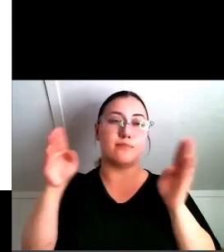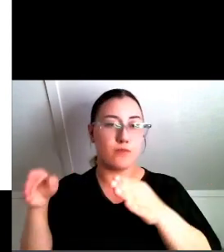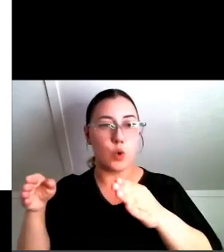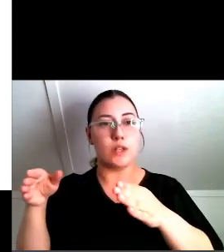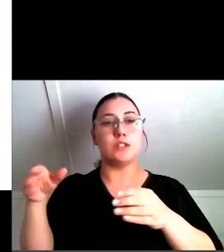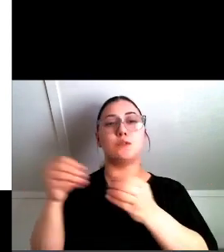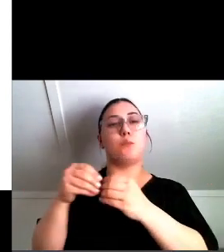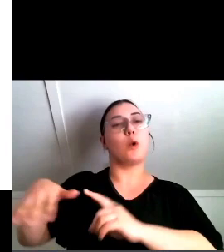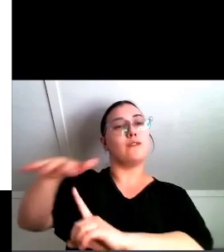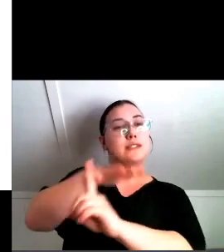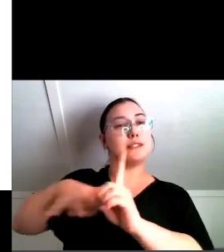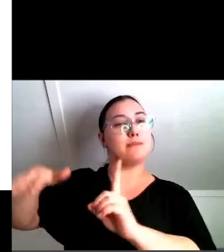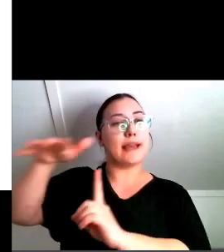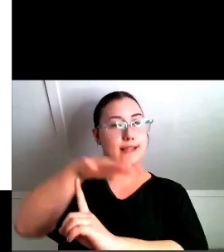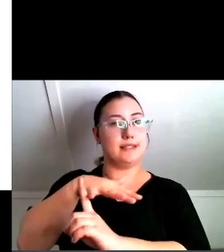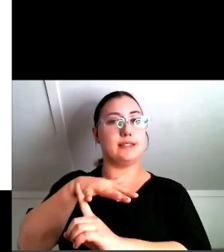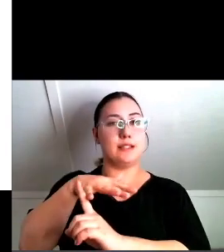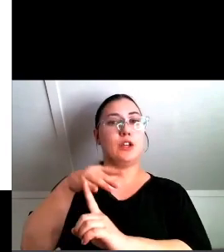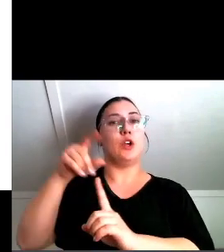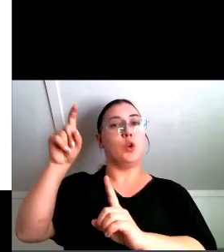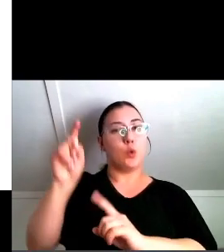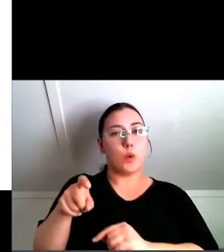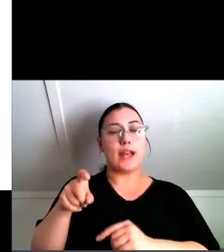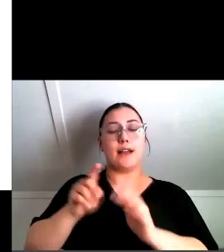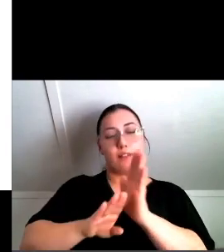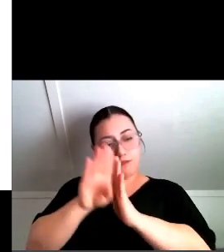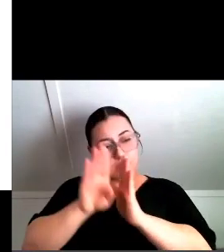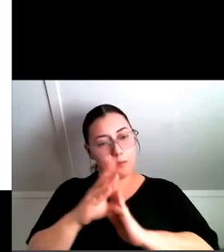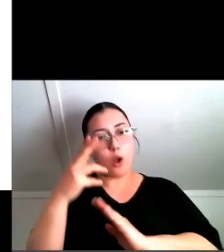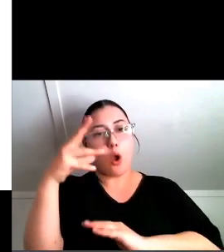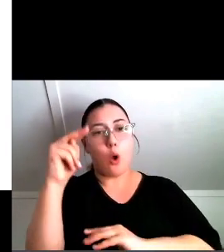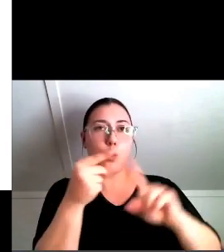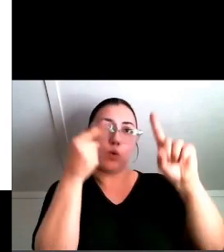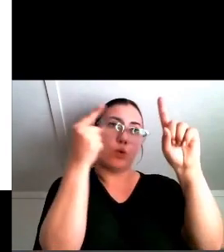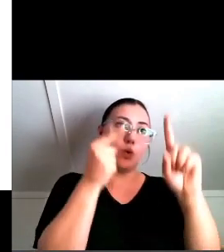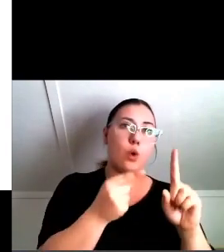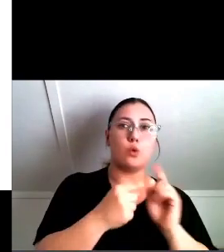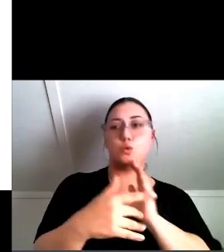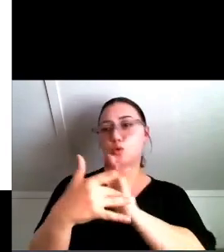own set of goals and tools to tell stories about people of color.